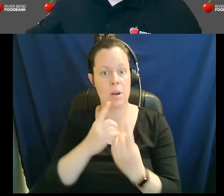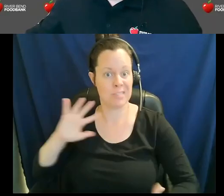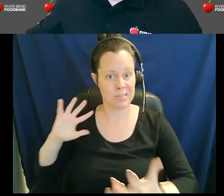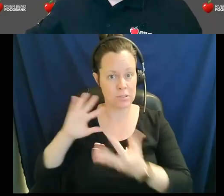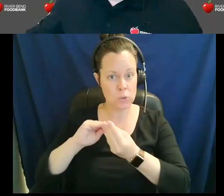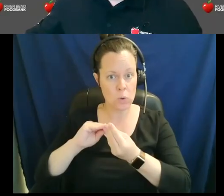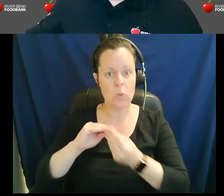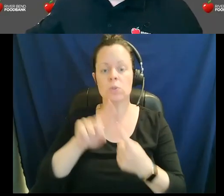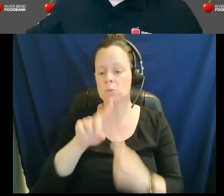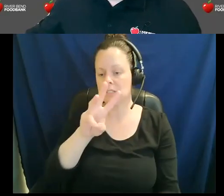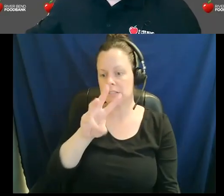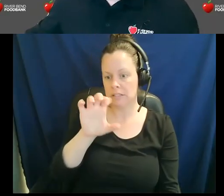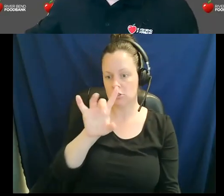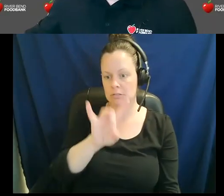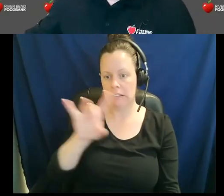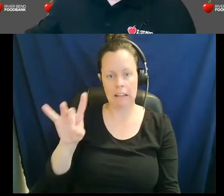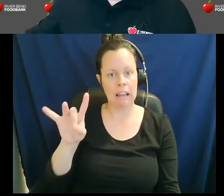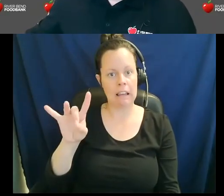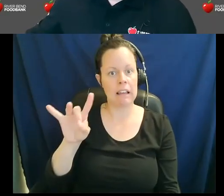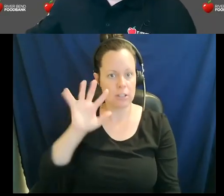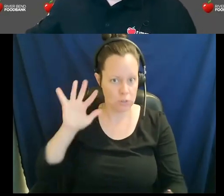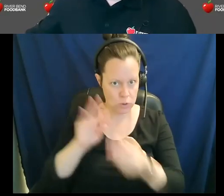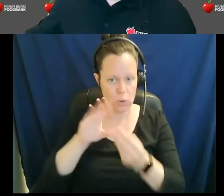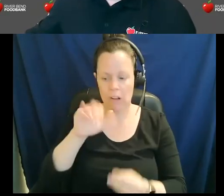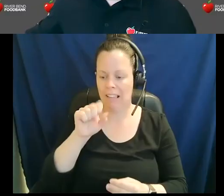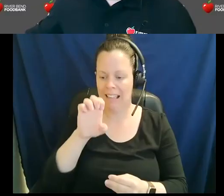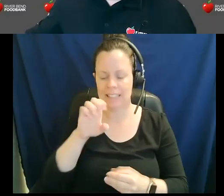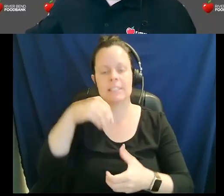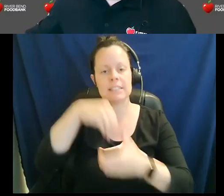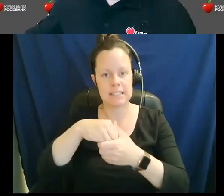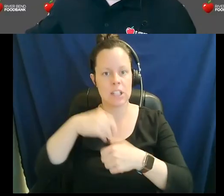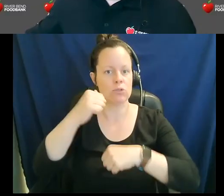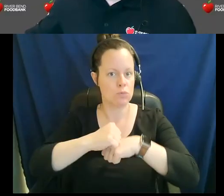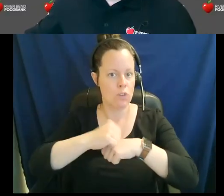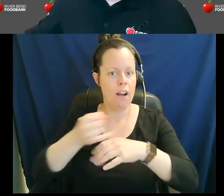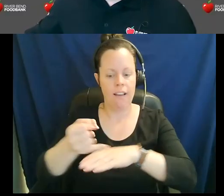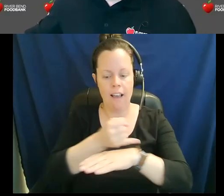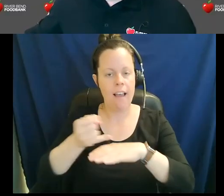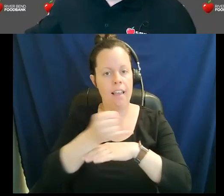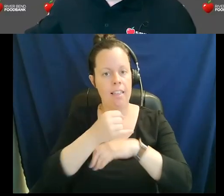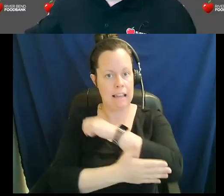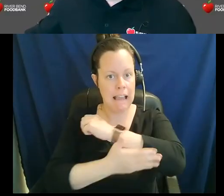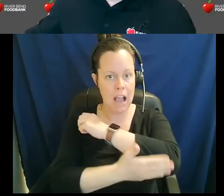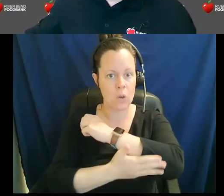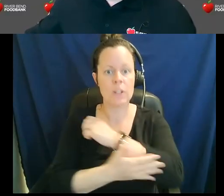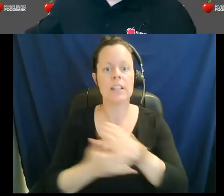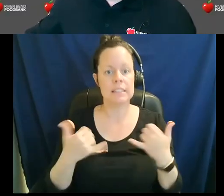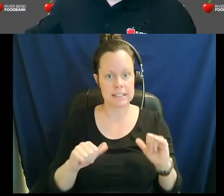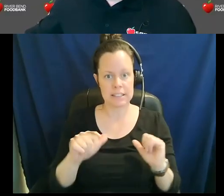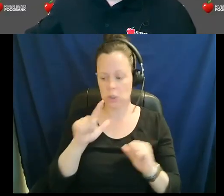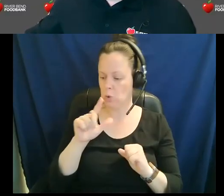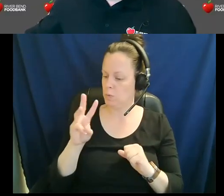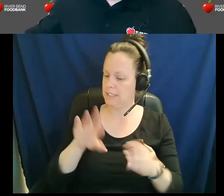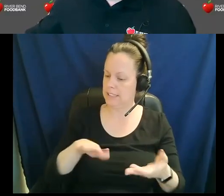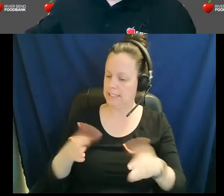to 688 total cases in Rock Island County, and we are still at 26 deaths for Rock